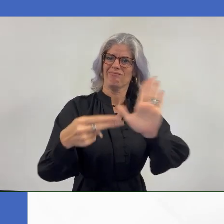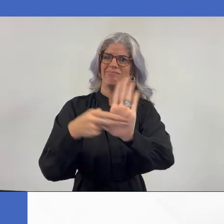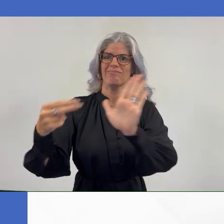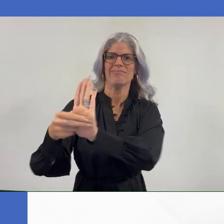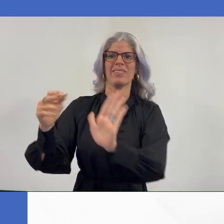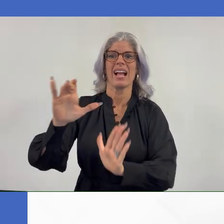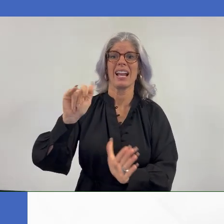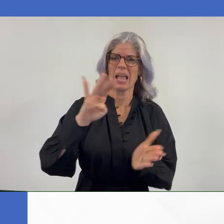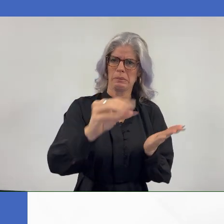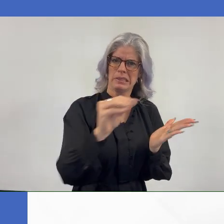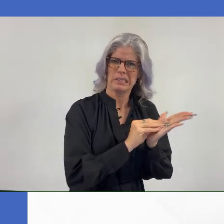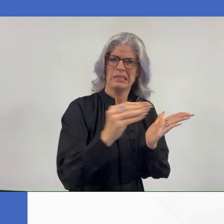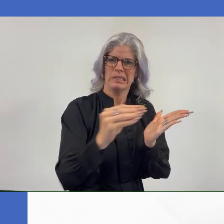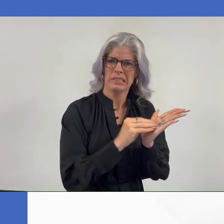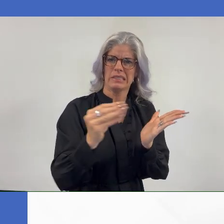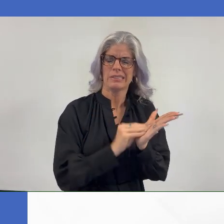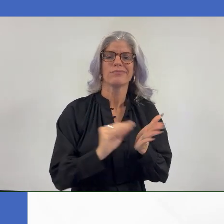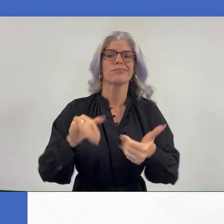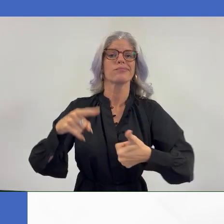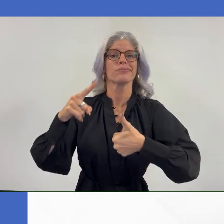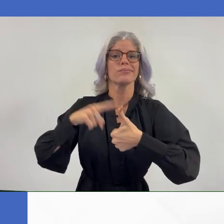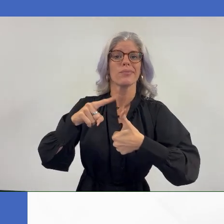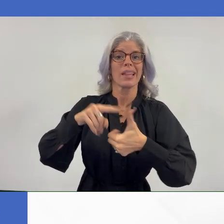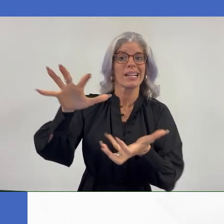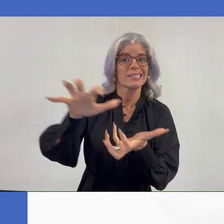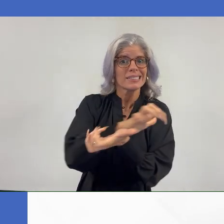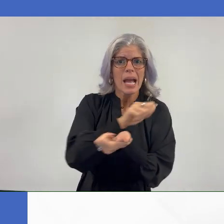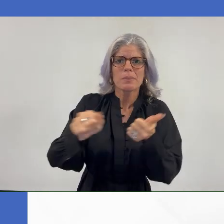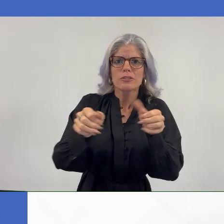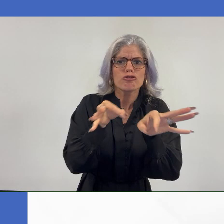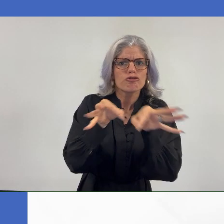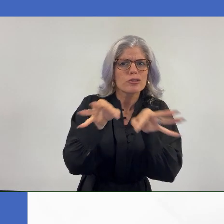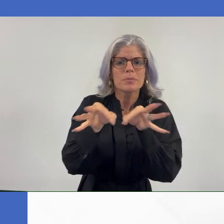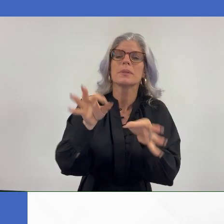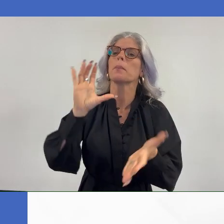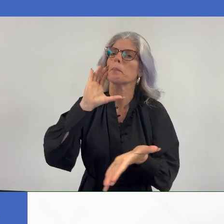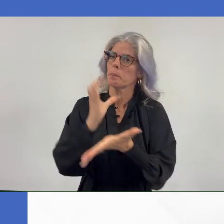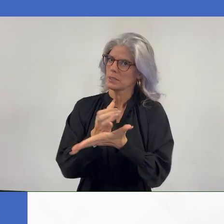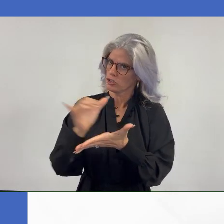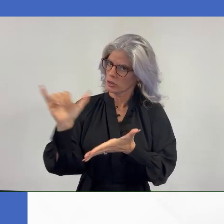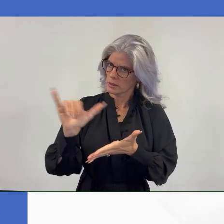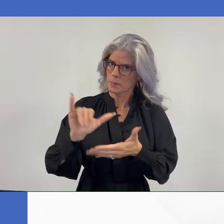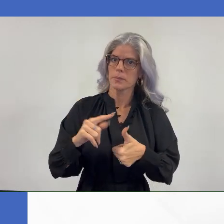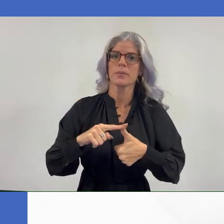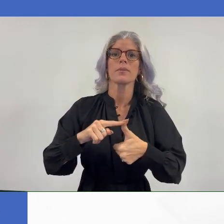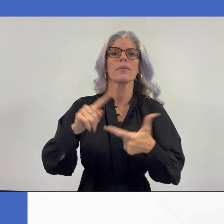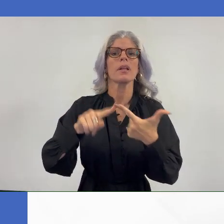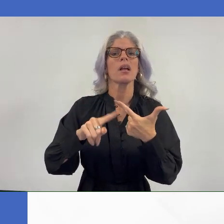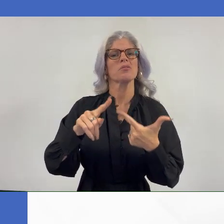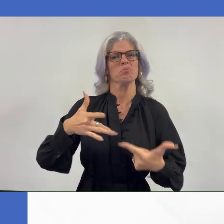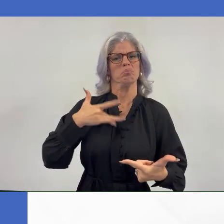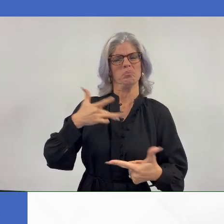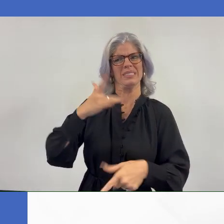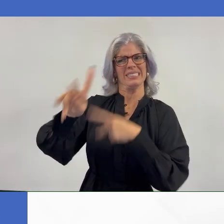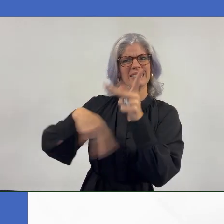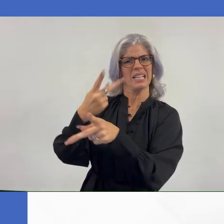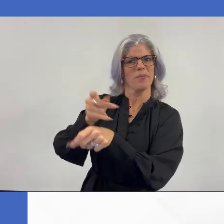to make claims, identify damages via your damage inventory, and submit your request for an expedited project, if